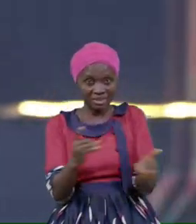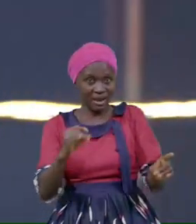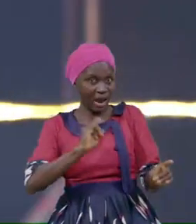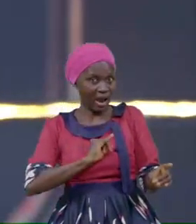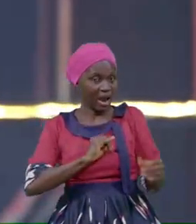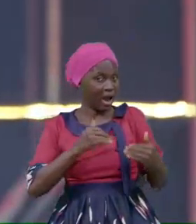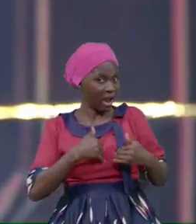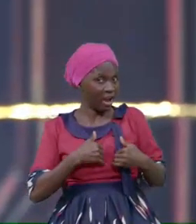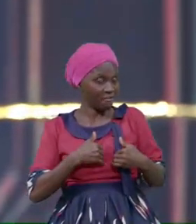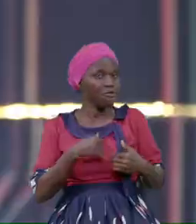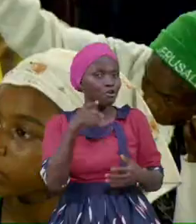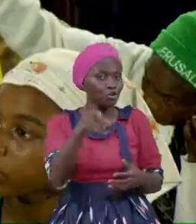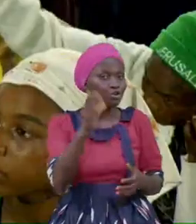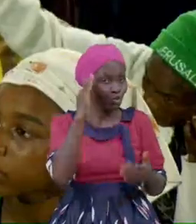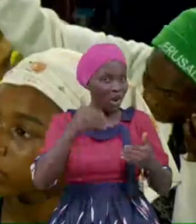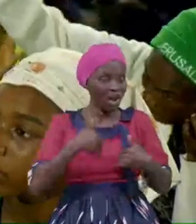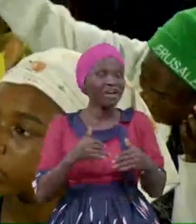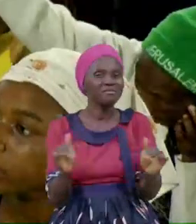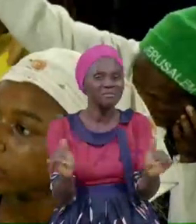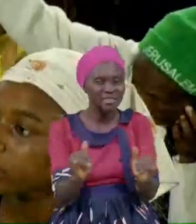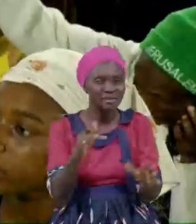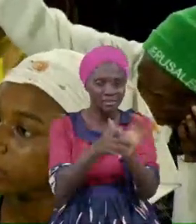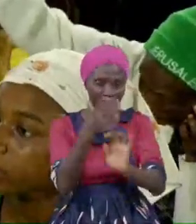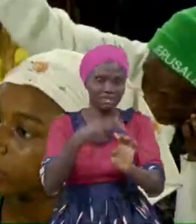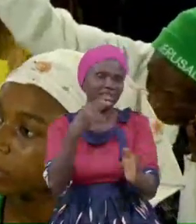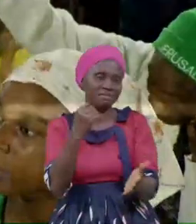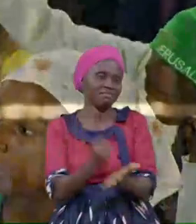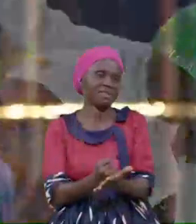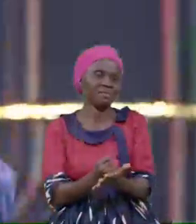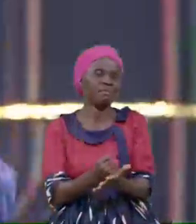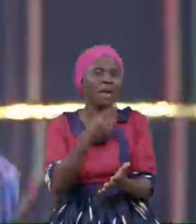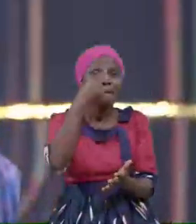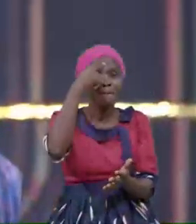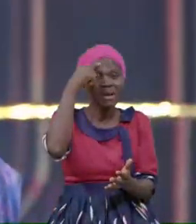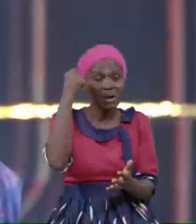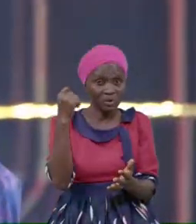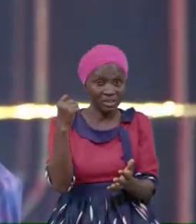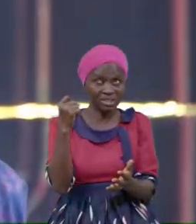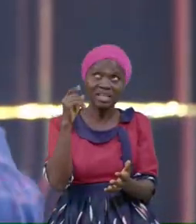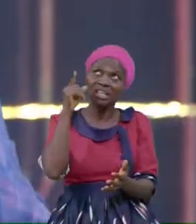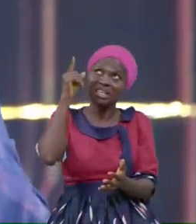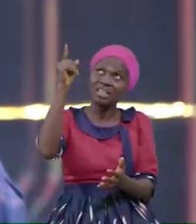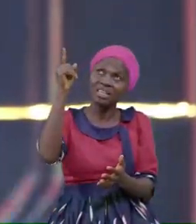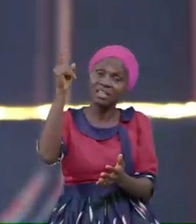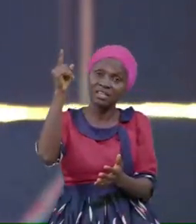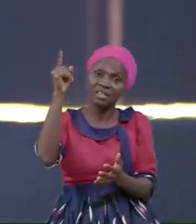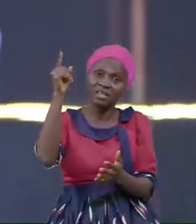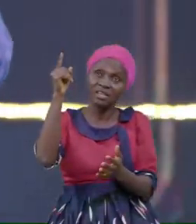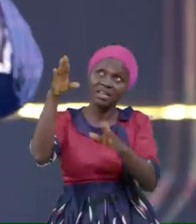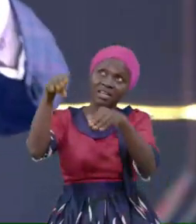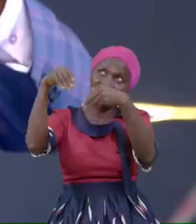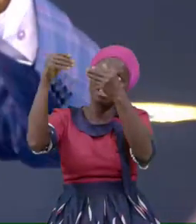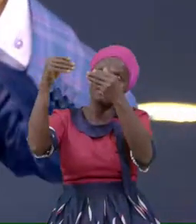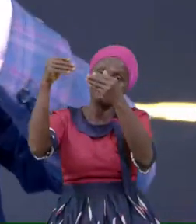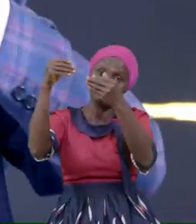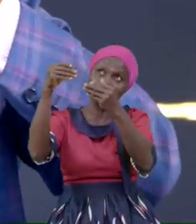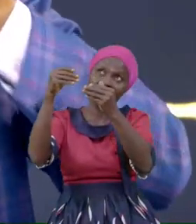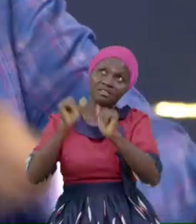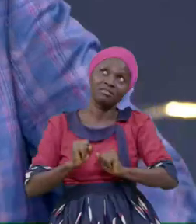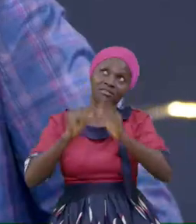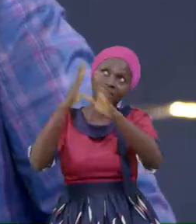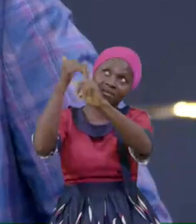the same deliverance. Because he gave himself for us, for you and